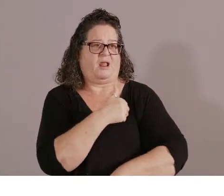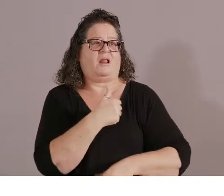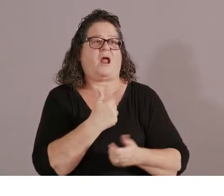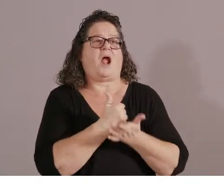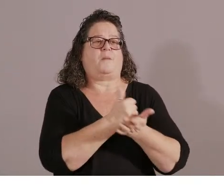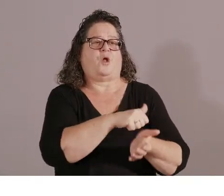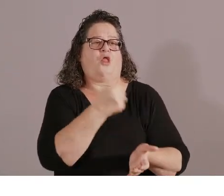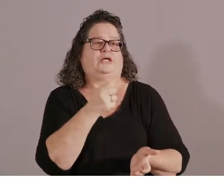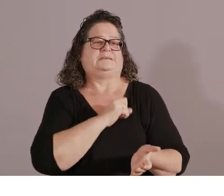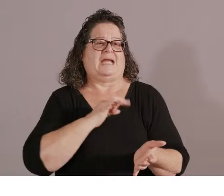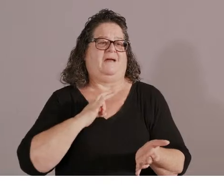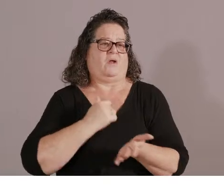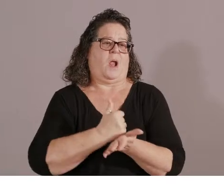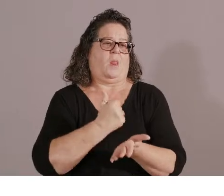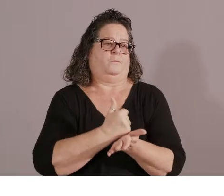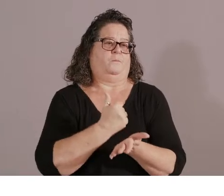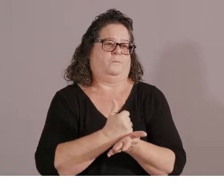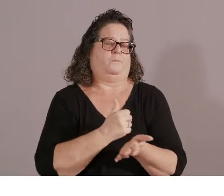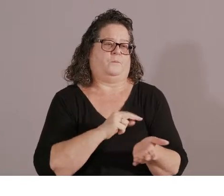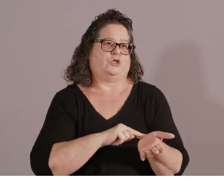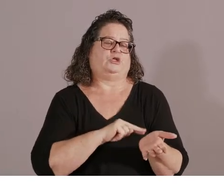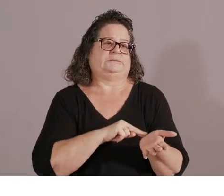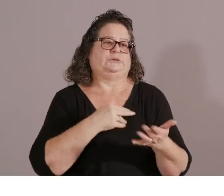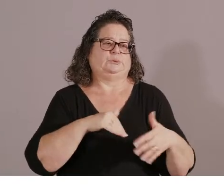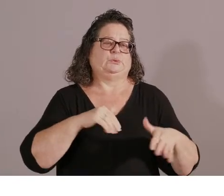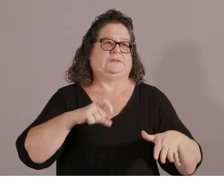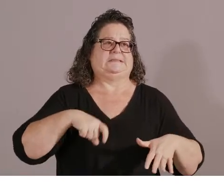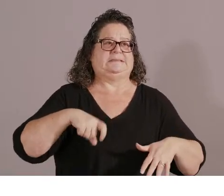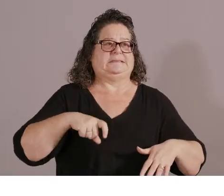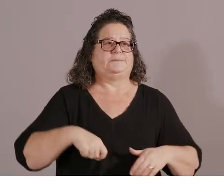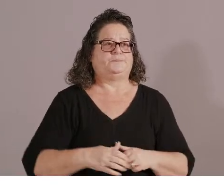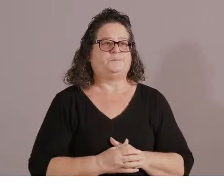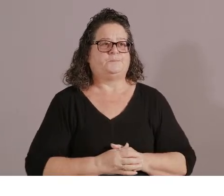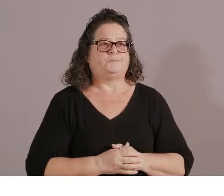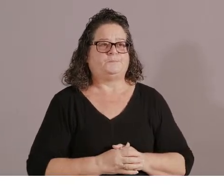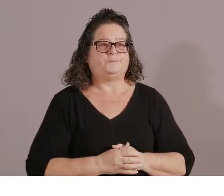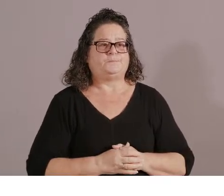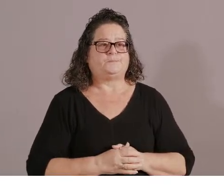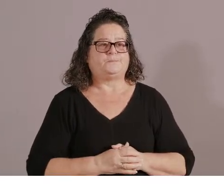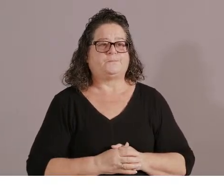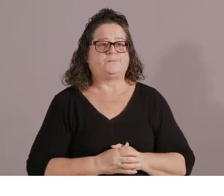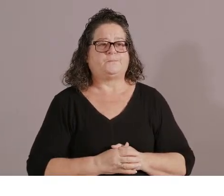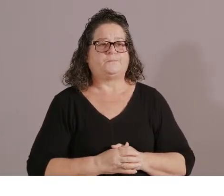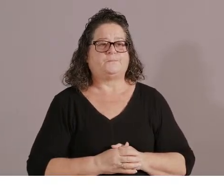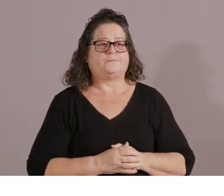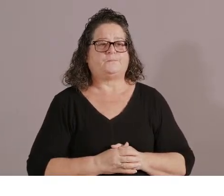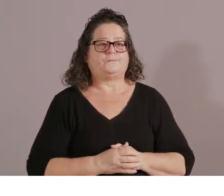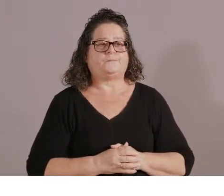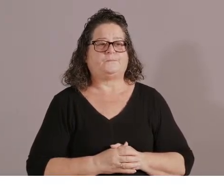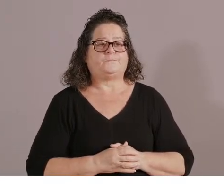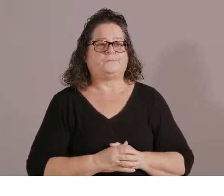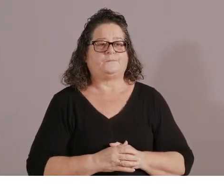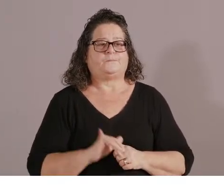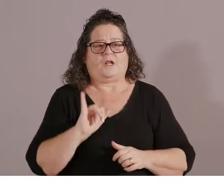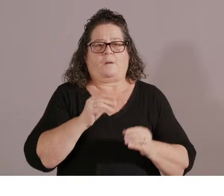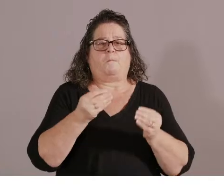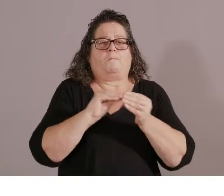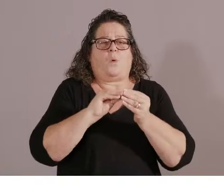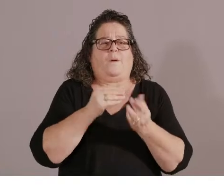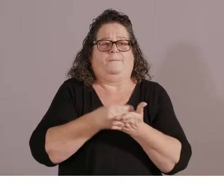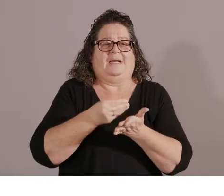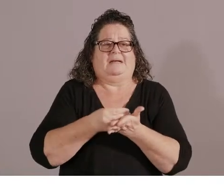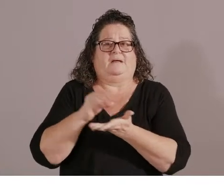our hospitals. One of the things that we were able to identify is that we will have additional funding to allow nurses that are currently in